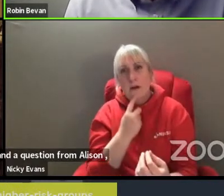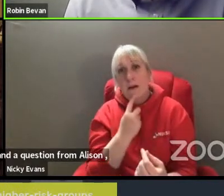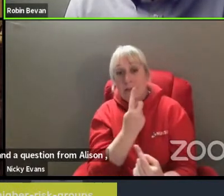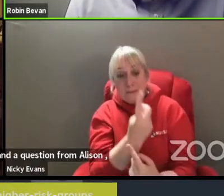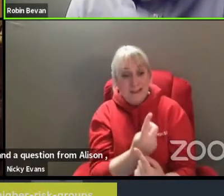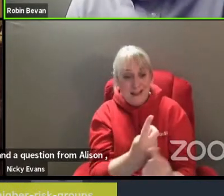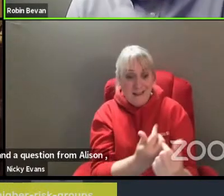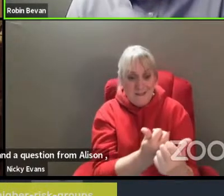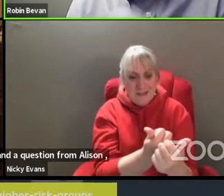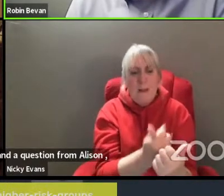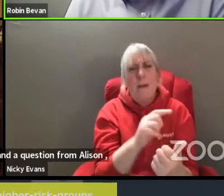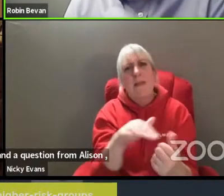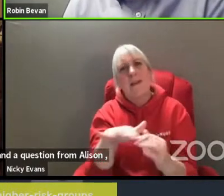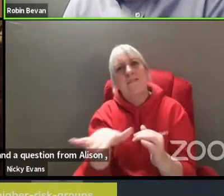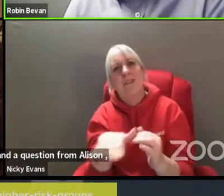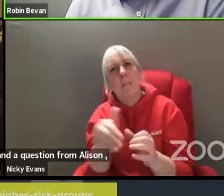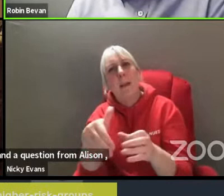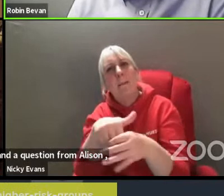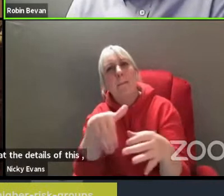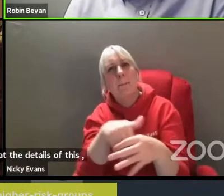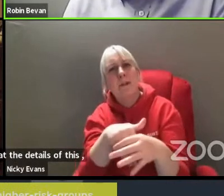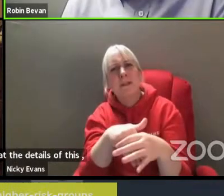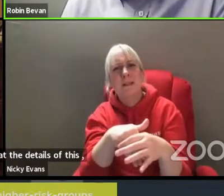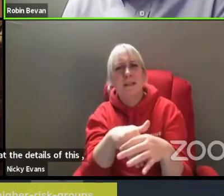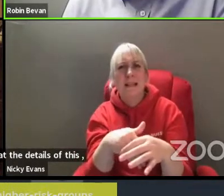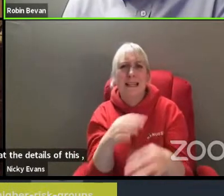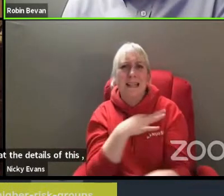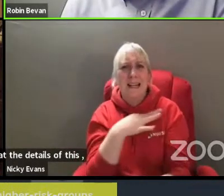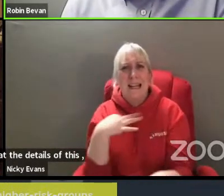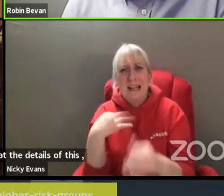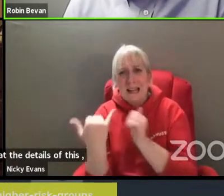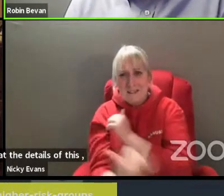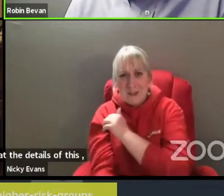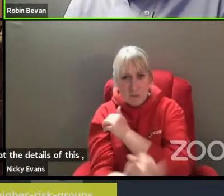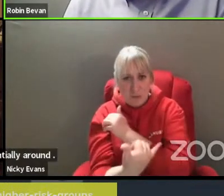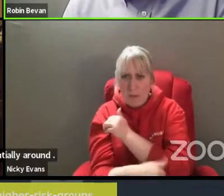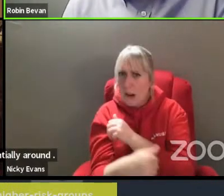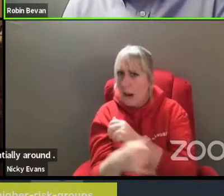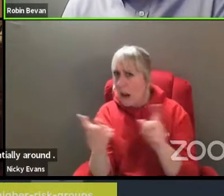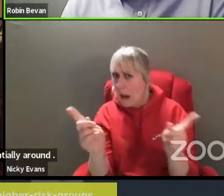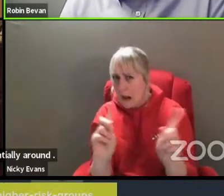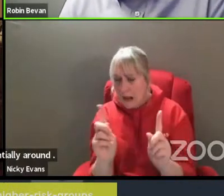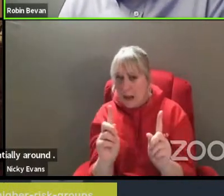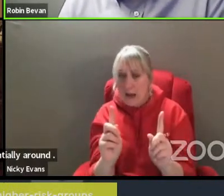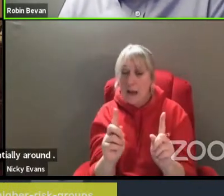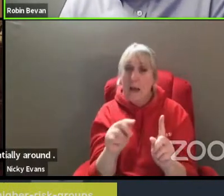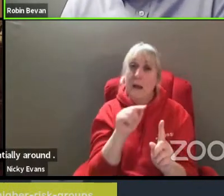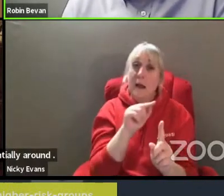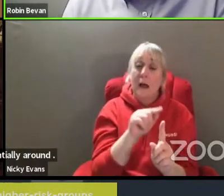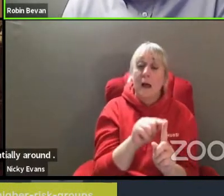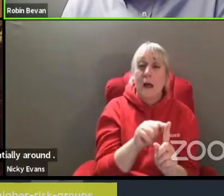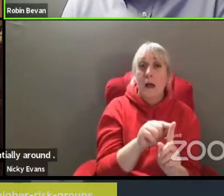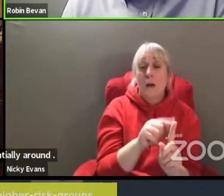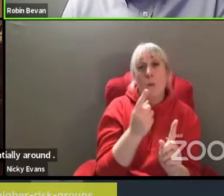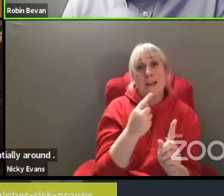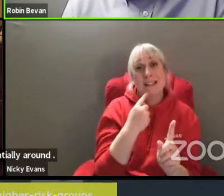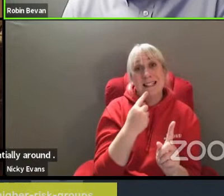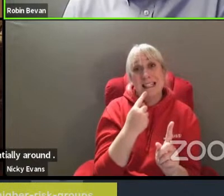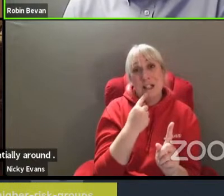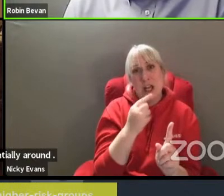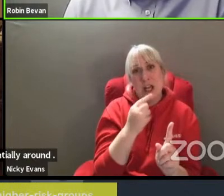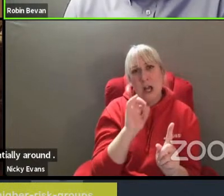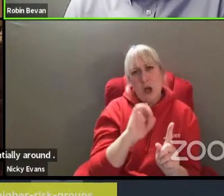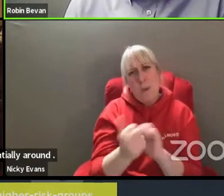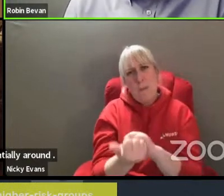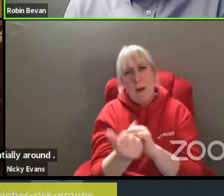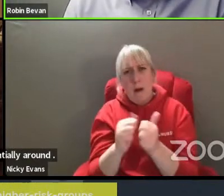are clinically extremely vulnerable. So Alison teaches in a secondary school. Her partner is CEV and currently on chemo treatment for